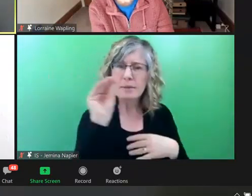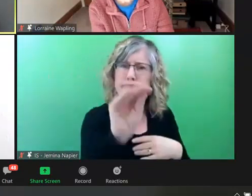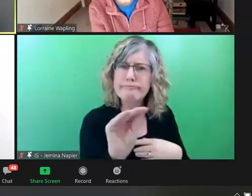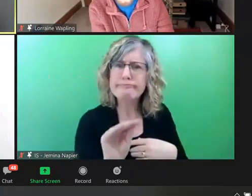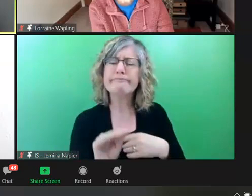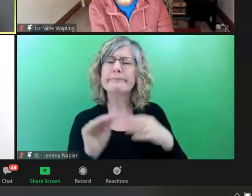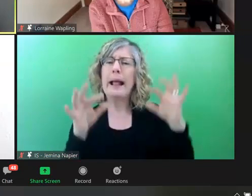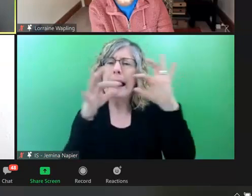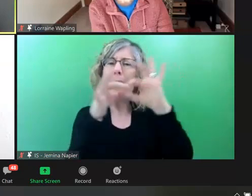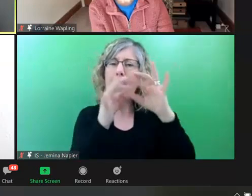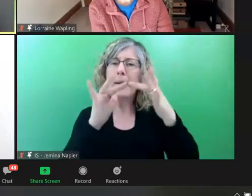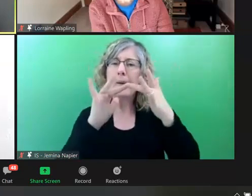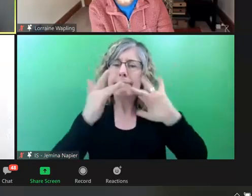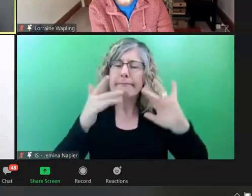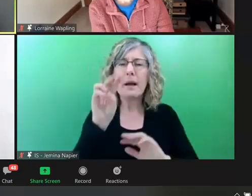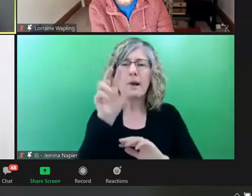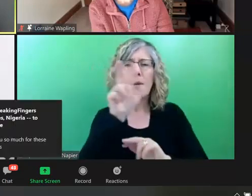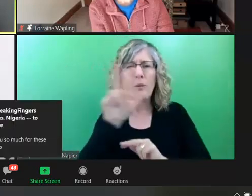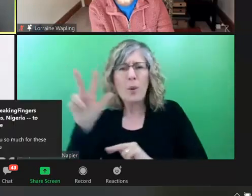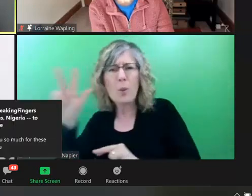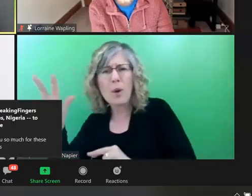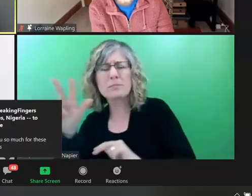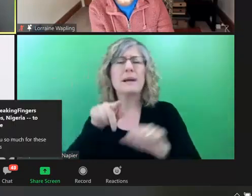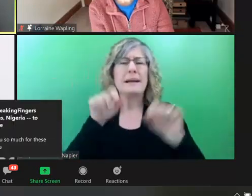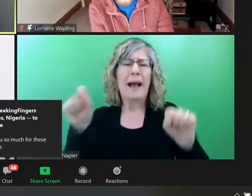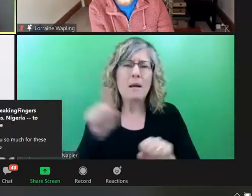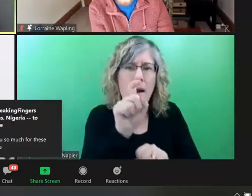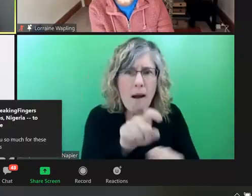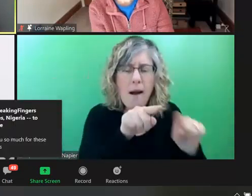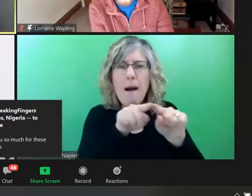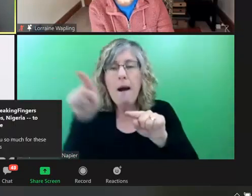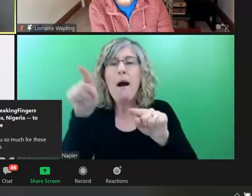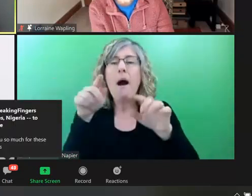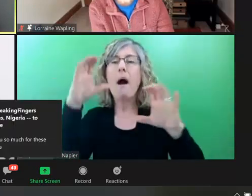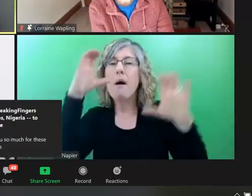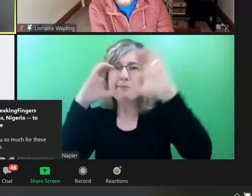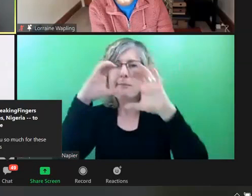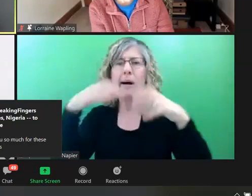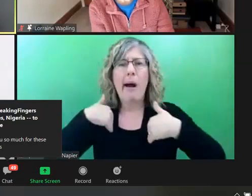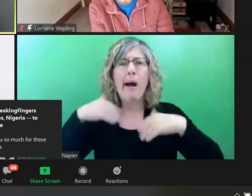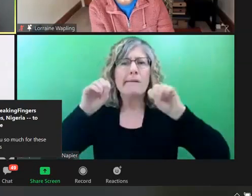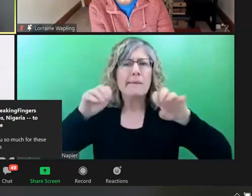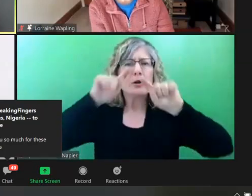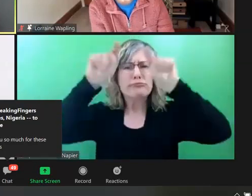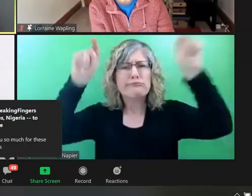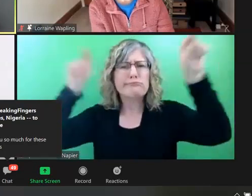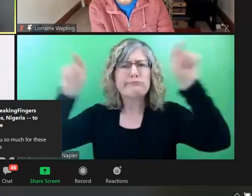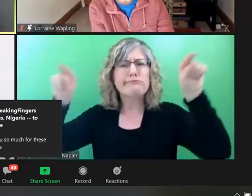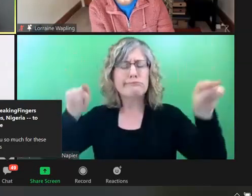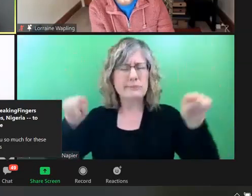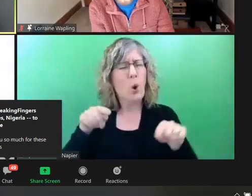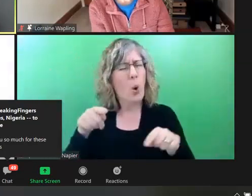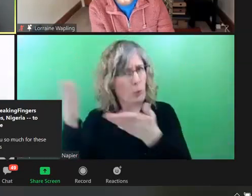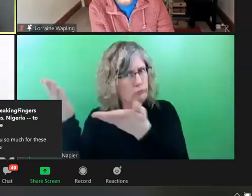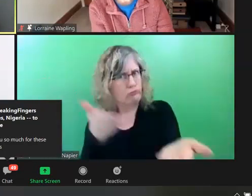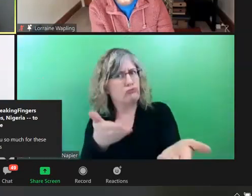keep note of those so that we can share them more widely as well. But I do encourage everyone to have a look and see what